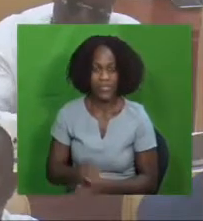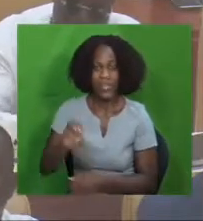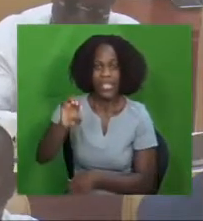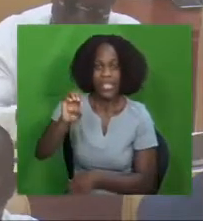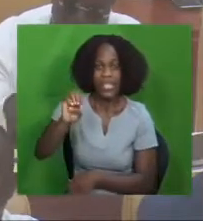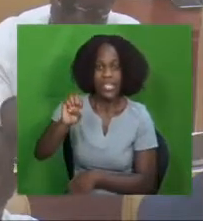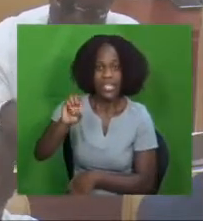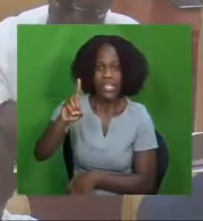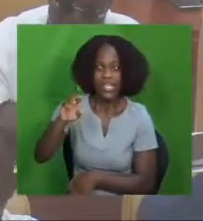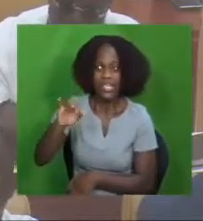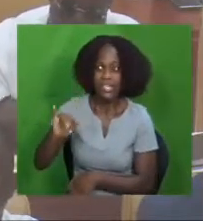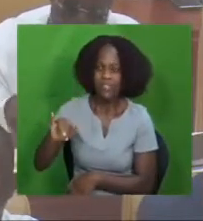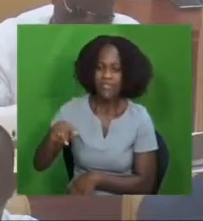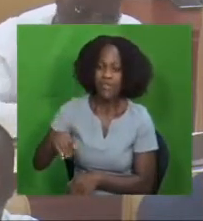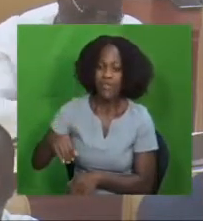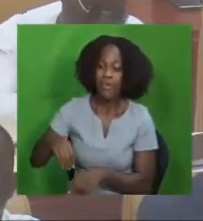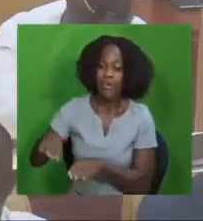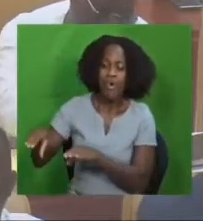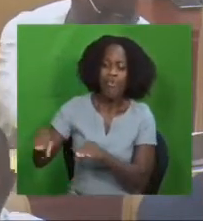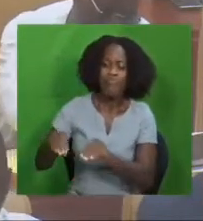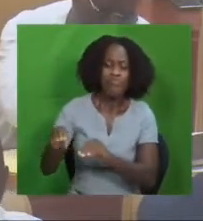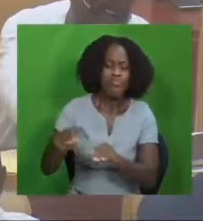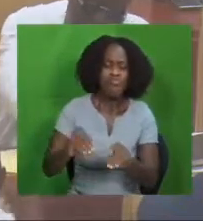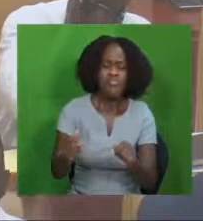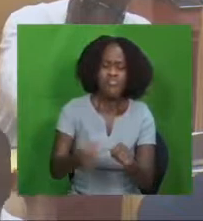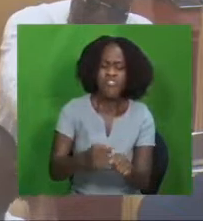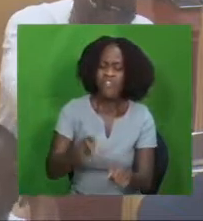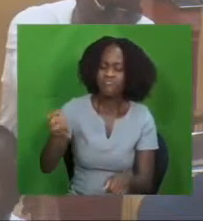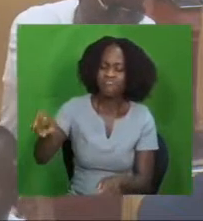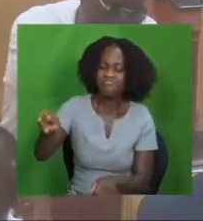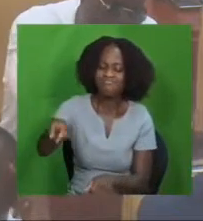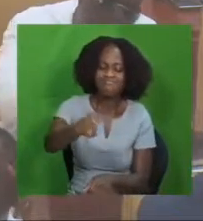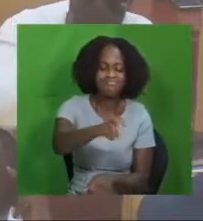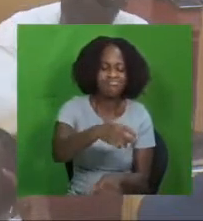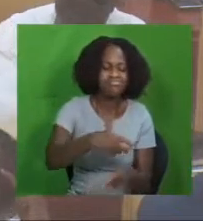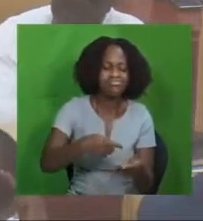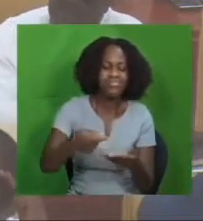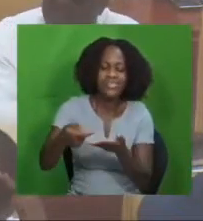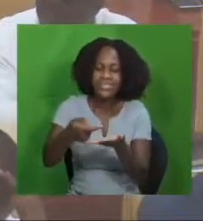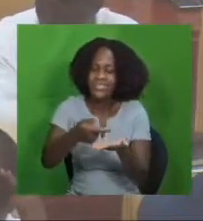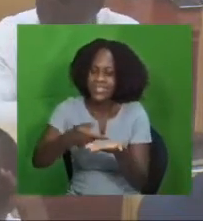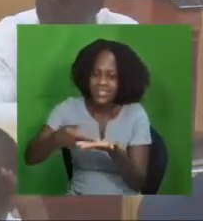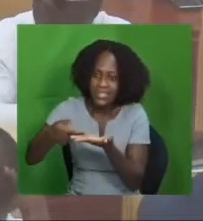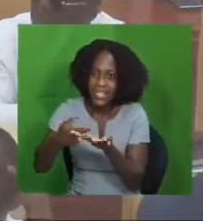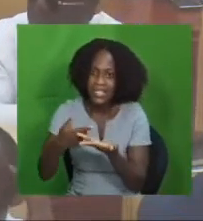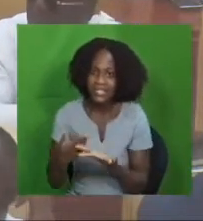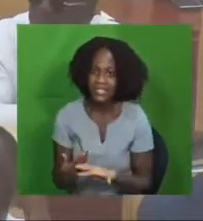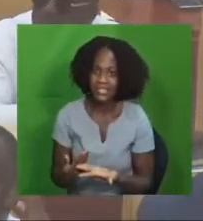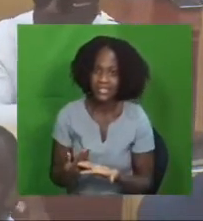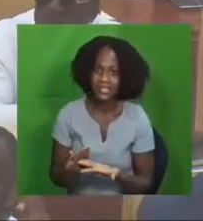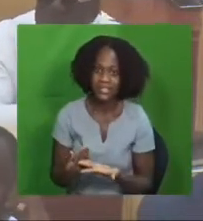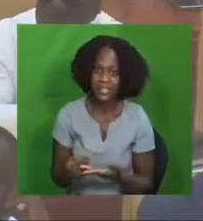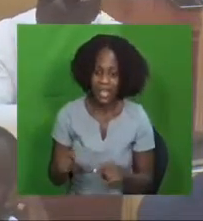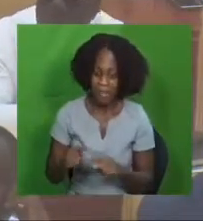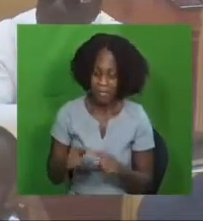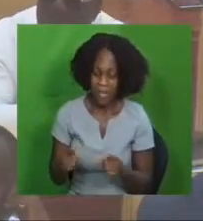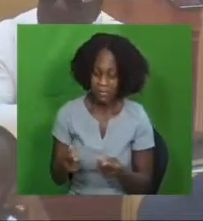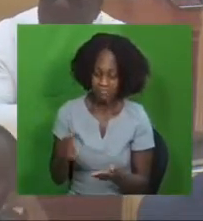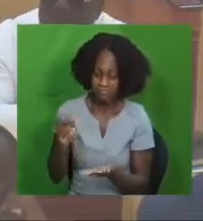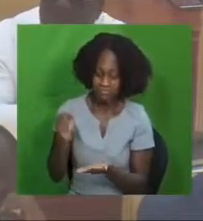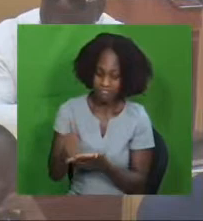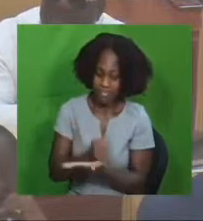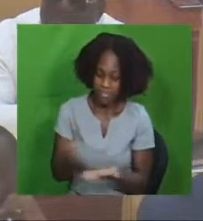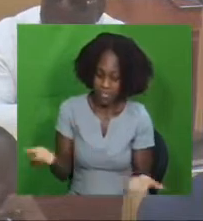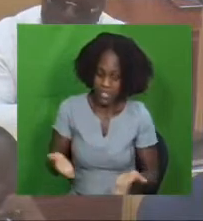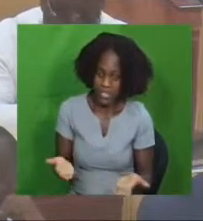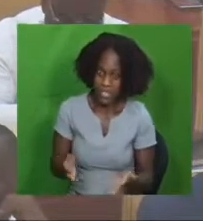roaming everywhere apart from Parliament. This e-levy that was sick, the cure was here. You were roaming in Ho, you were roaming